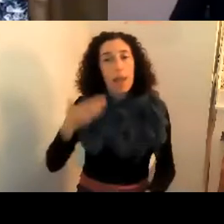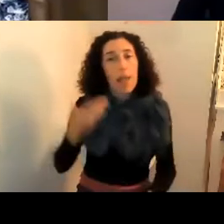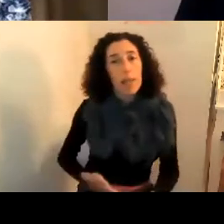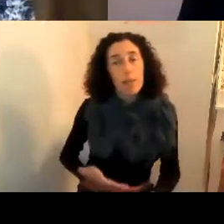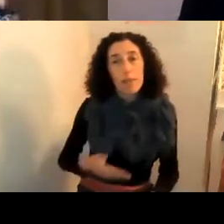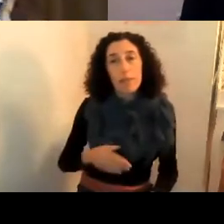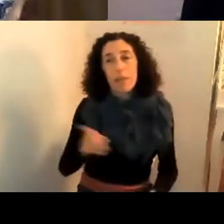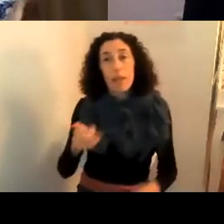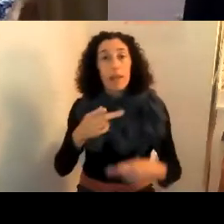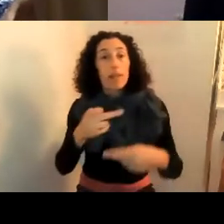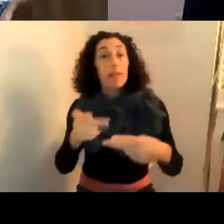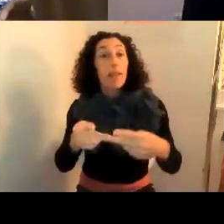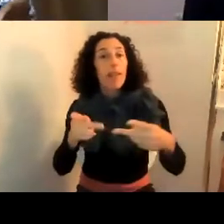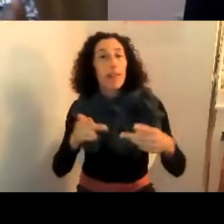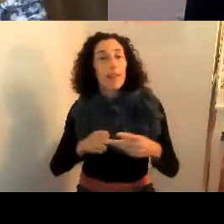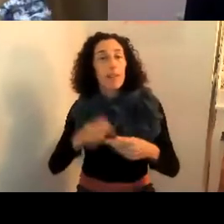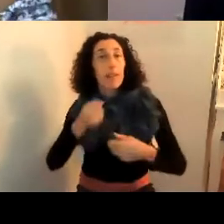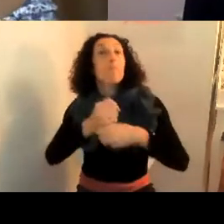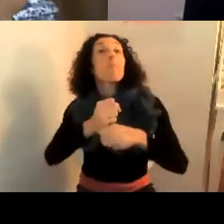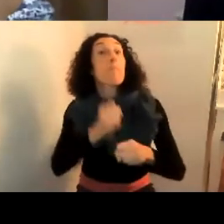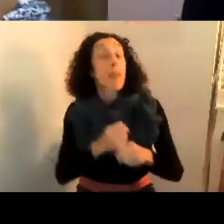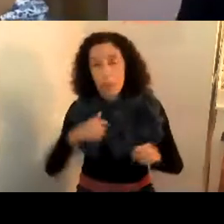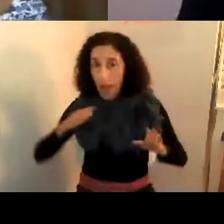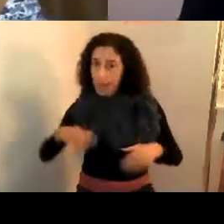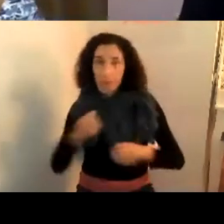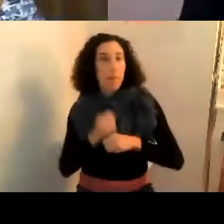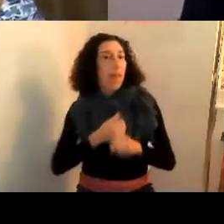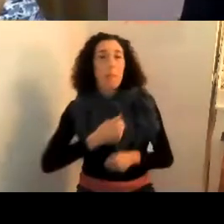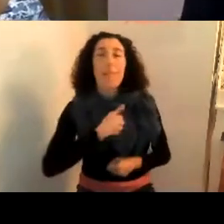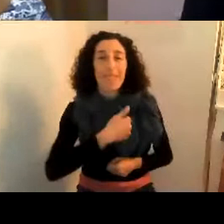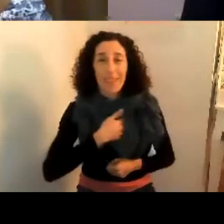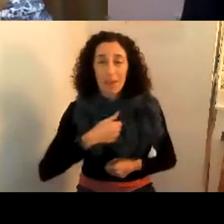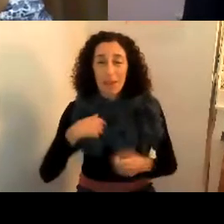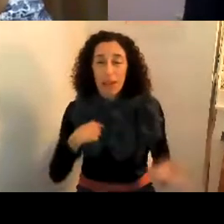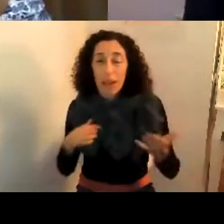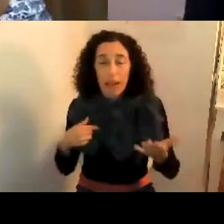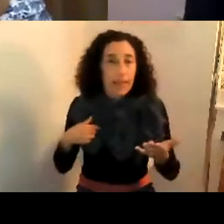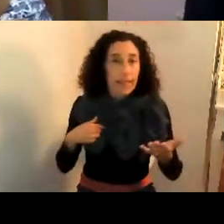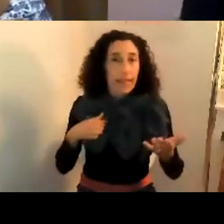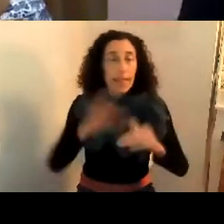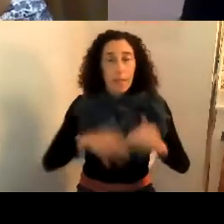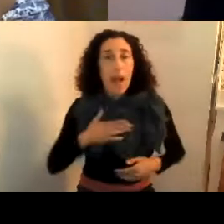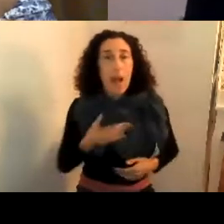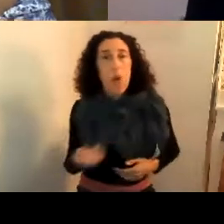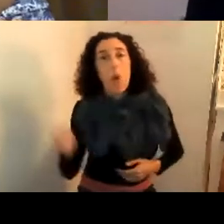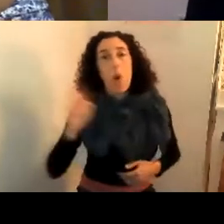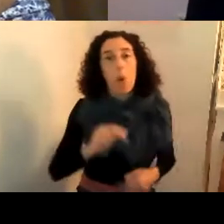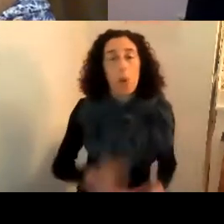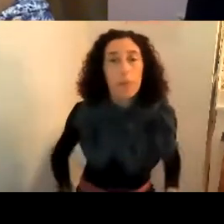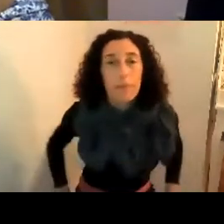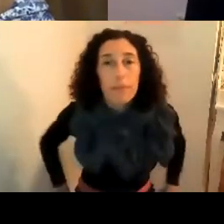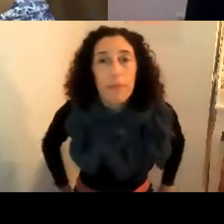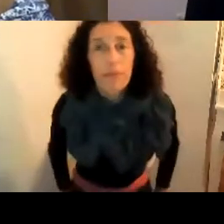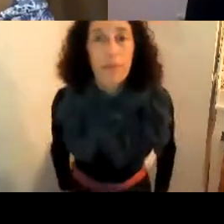you where you don't see yourself. And so I go back to this idea of the audit, right? The audit